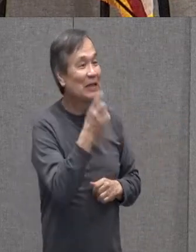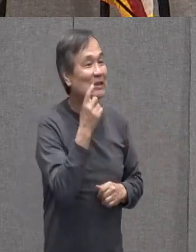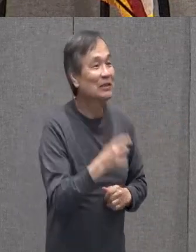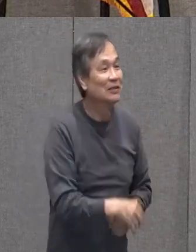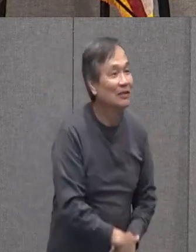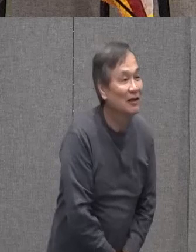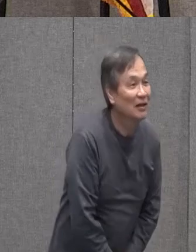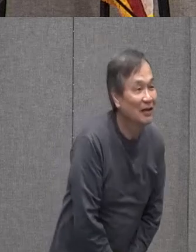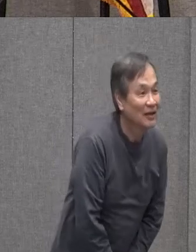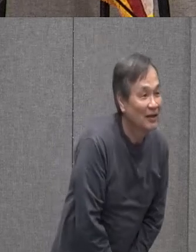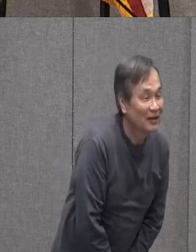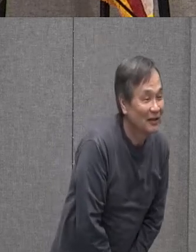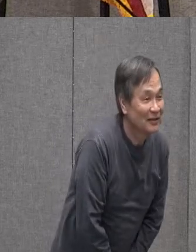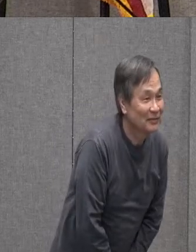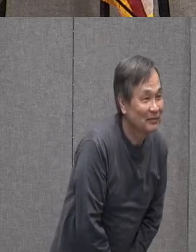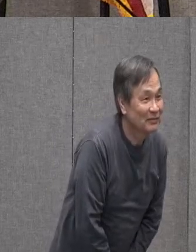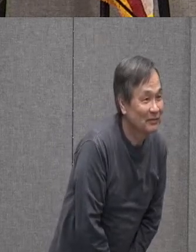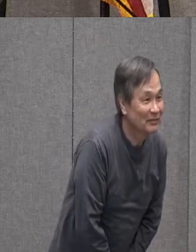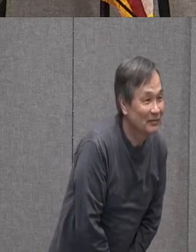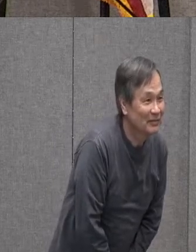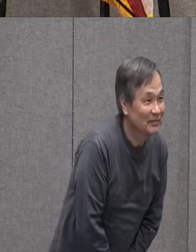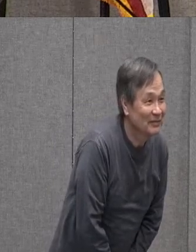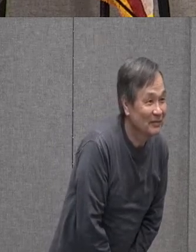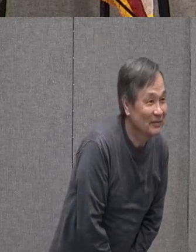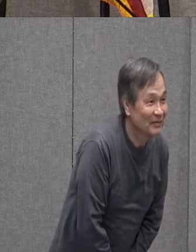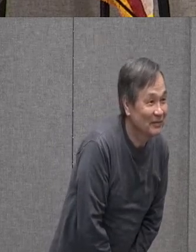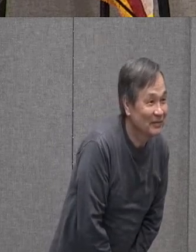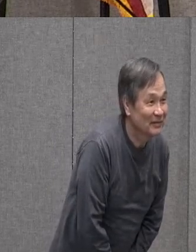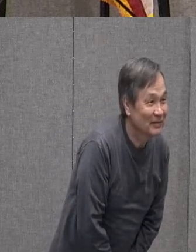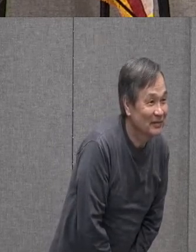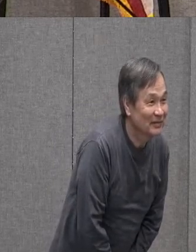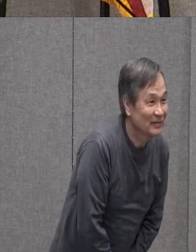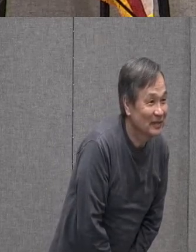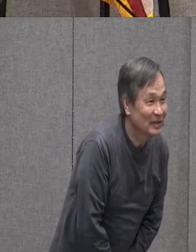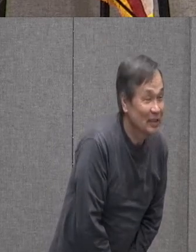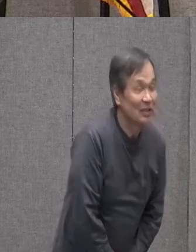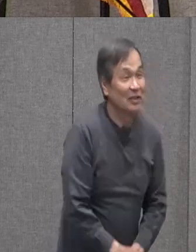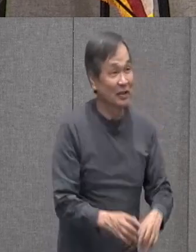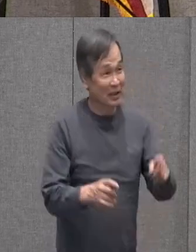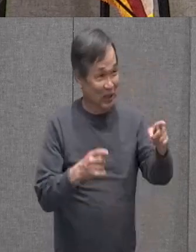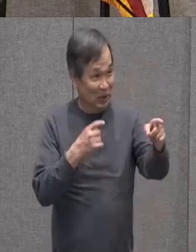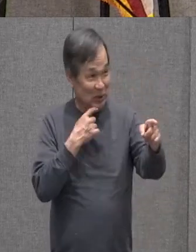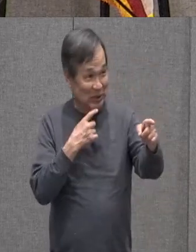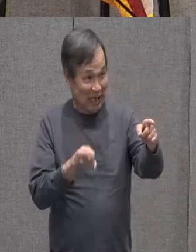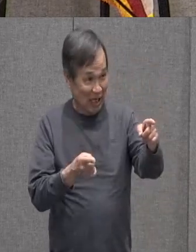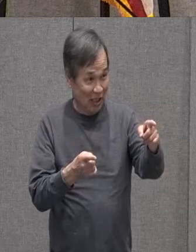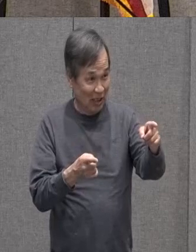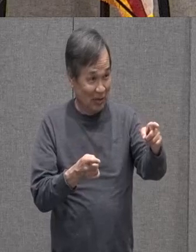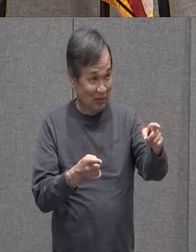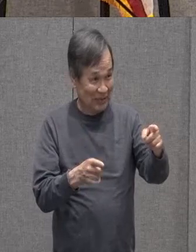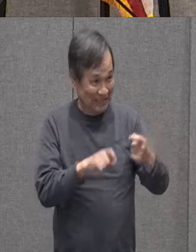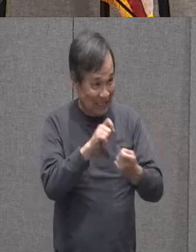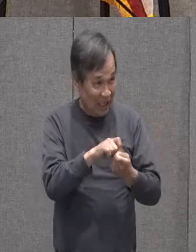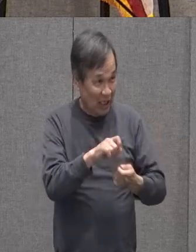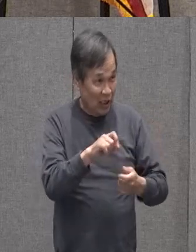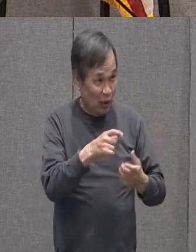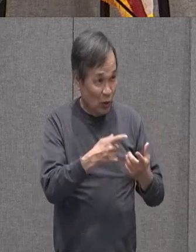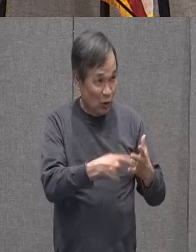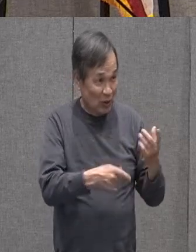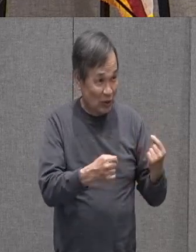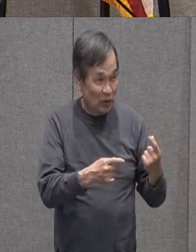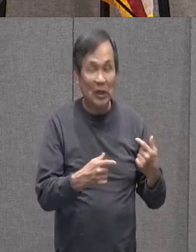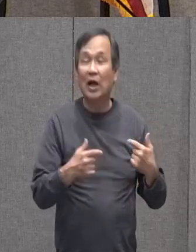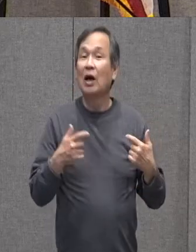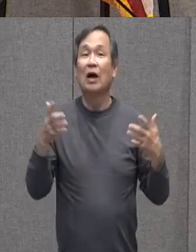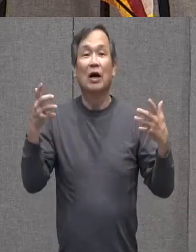goes. So he's turning. We're going to make sure he doesn't fall off the table. And did you code it to do that specifically? That's the direction you gave it, was to do a full turn? The